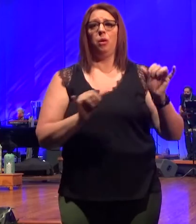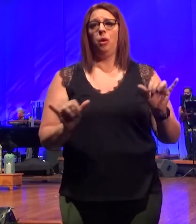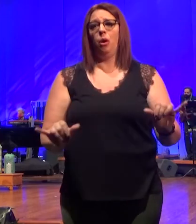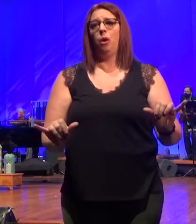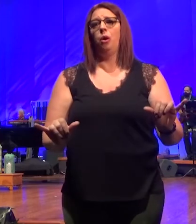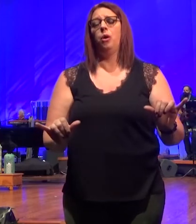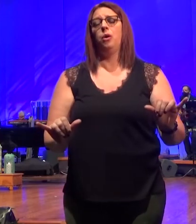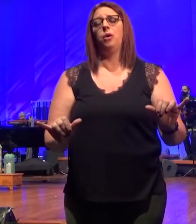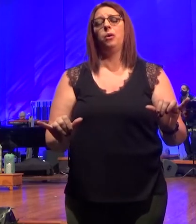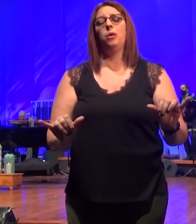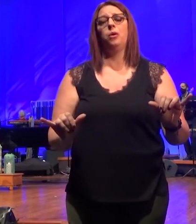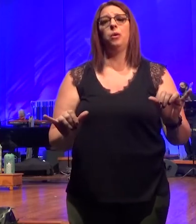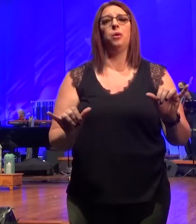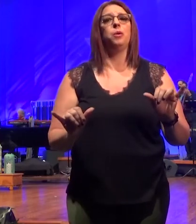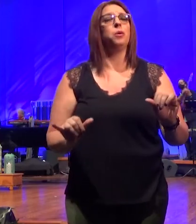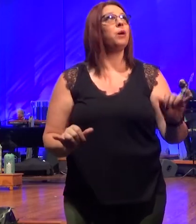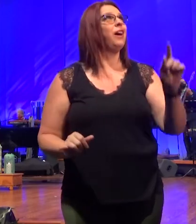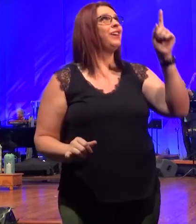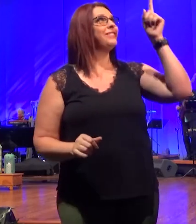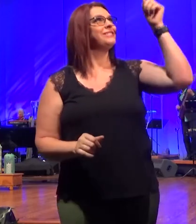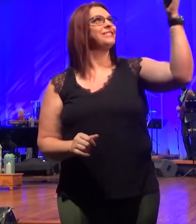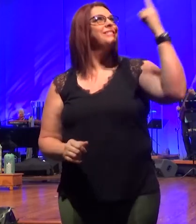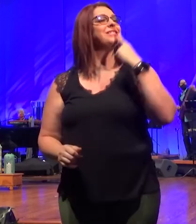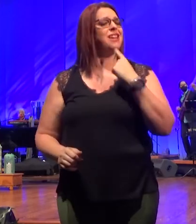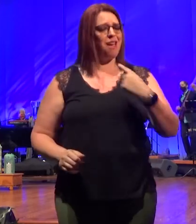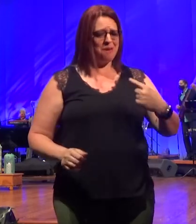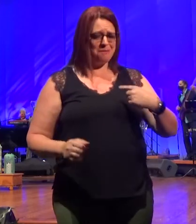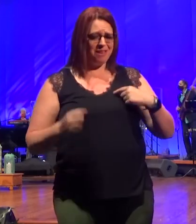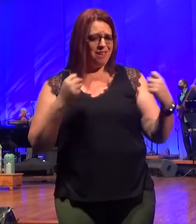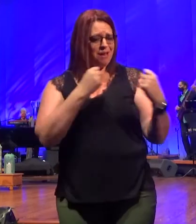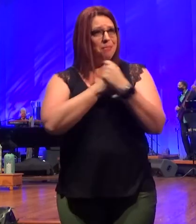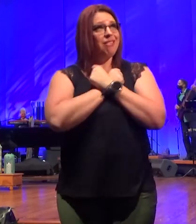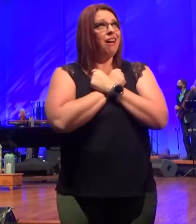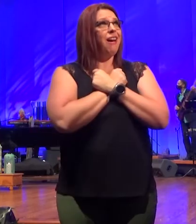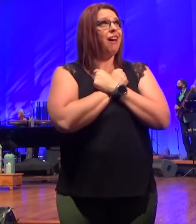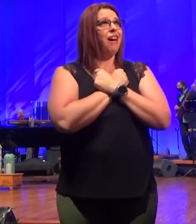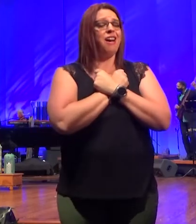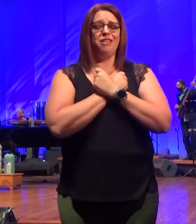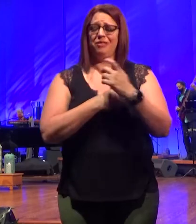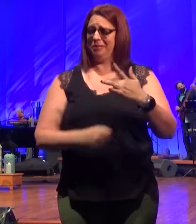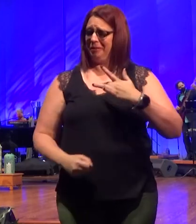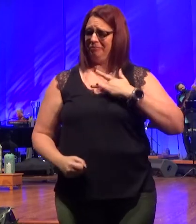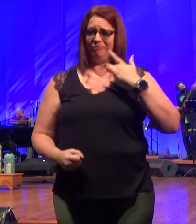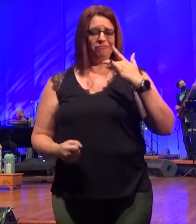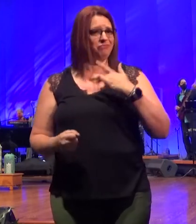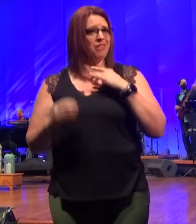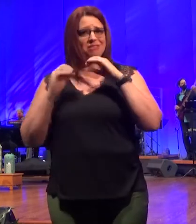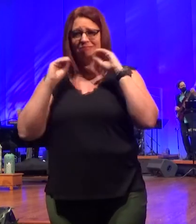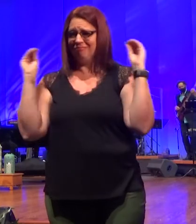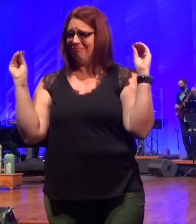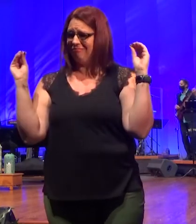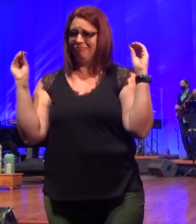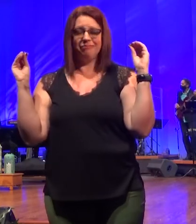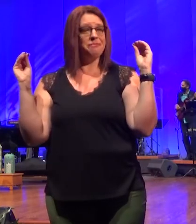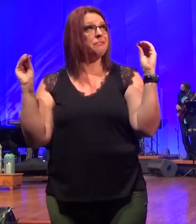Ooh, oh, you say I'm loved when I can't feel